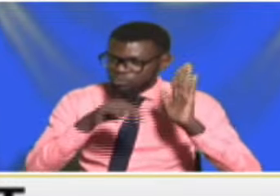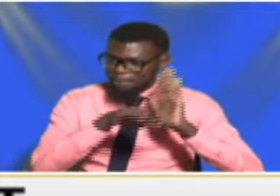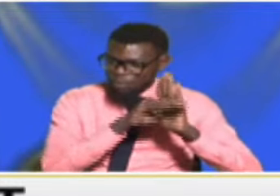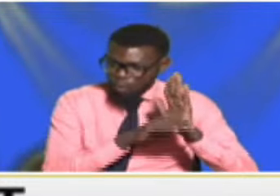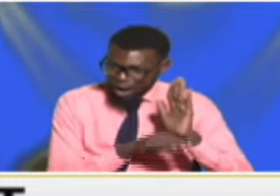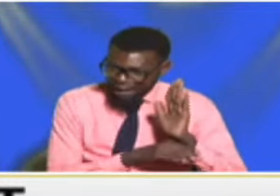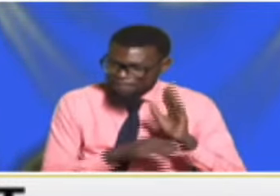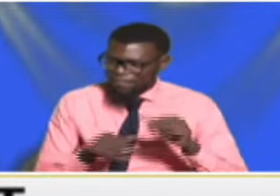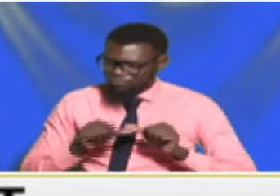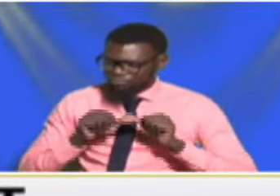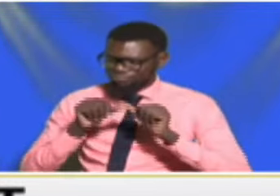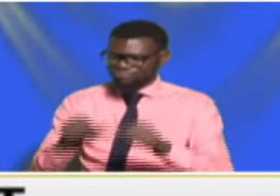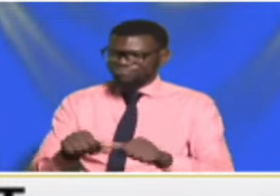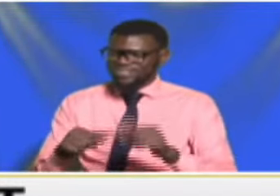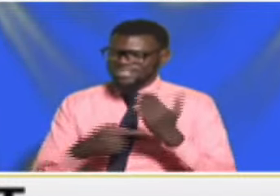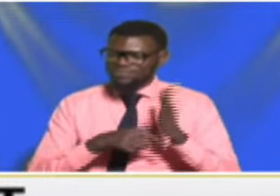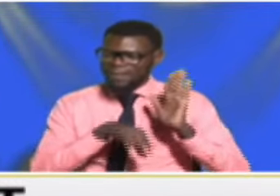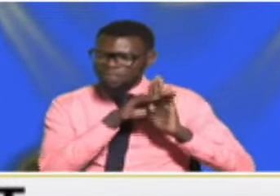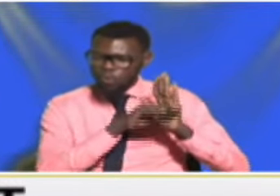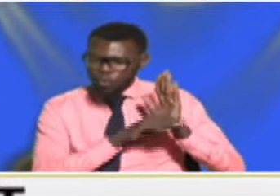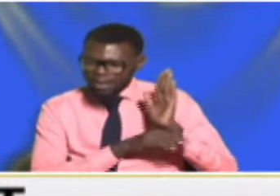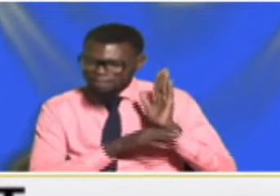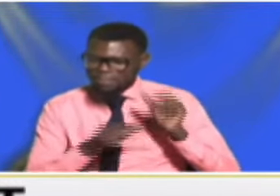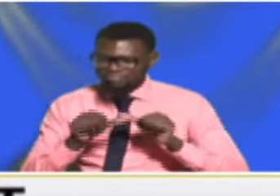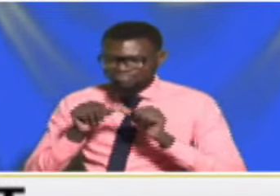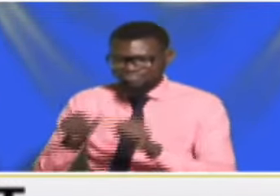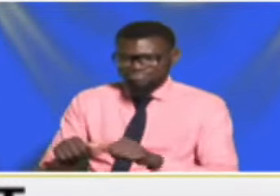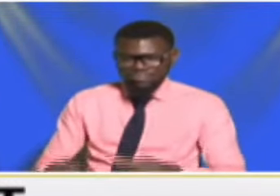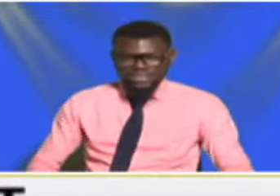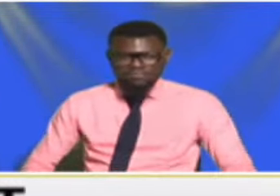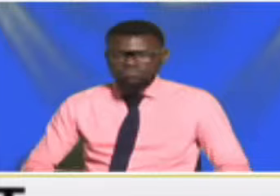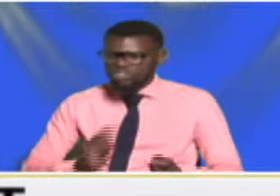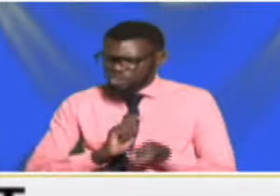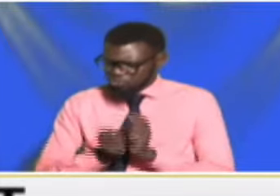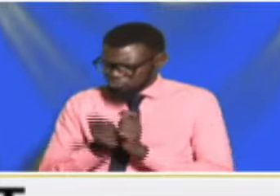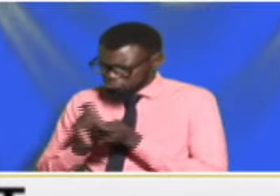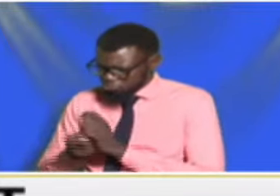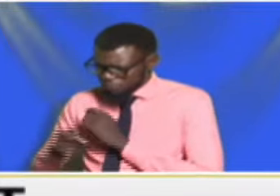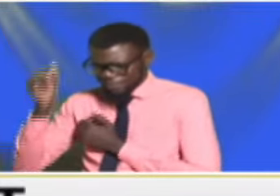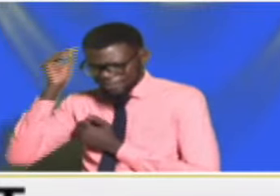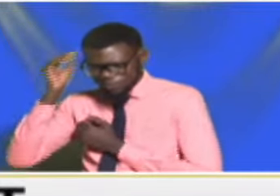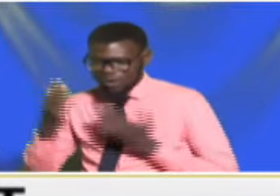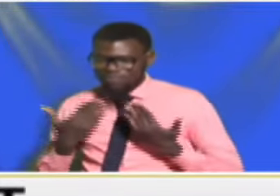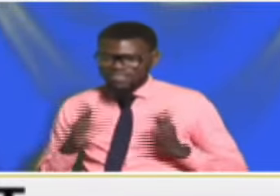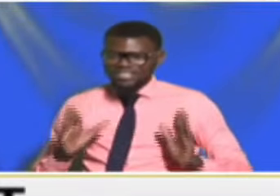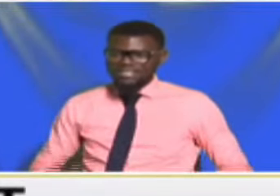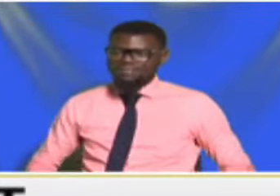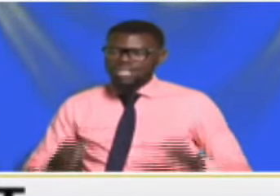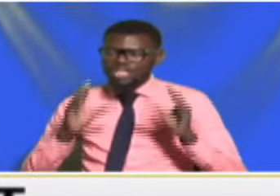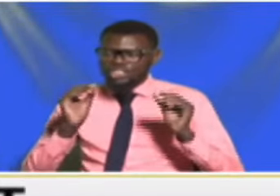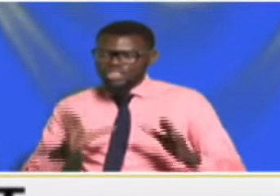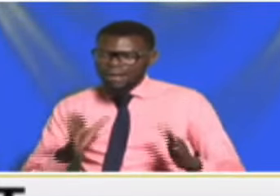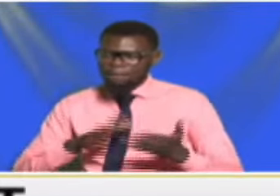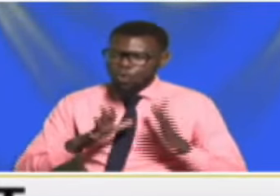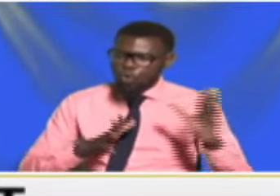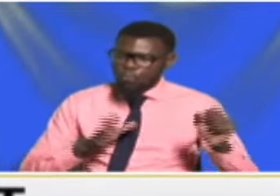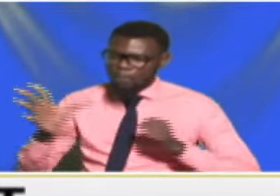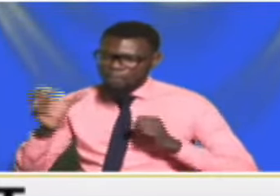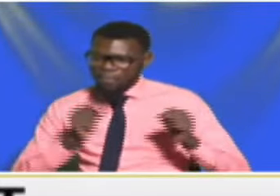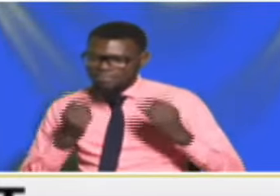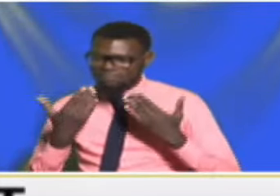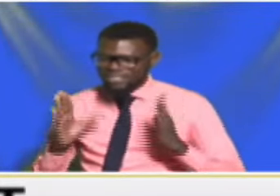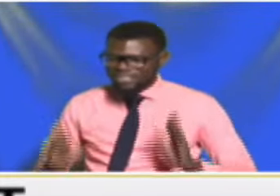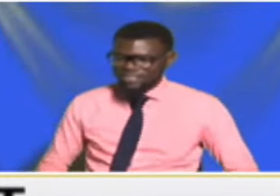running. We have a whole digital program that is running. We have made changes in our education. We've hired more teachers. We've made sure